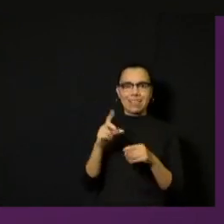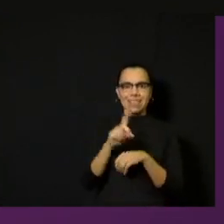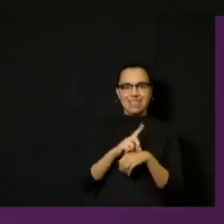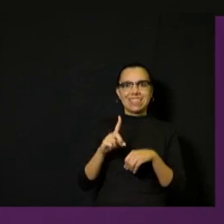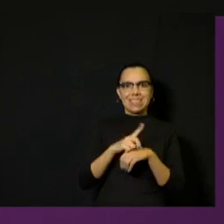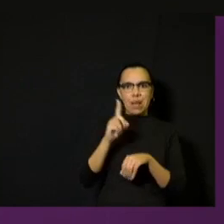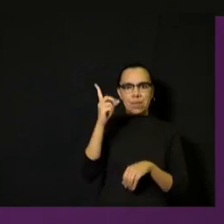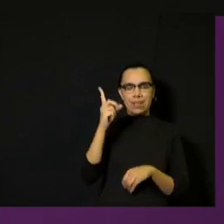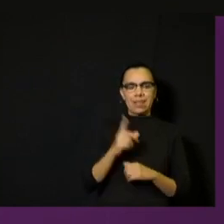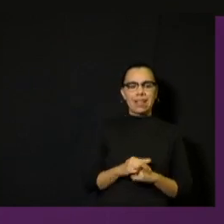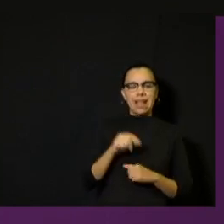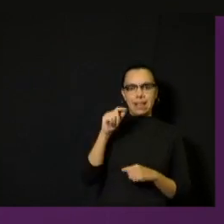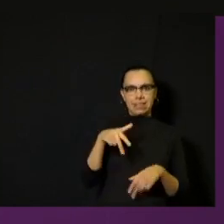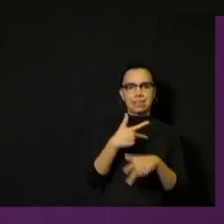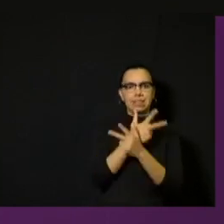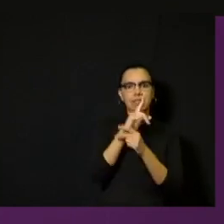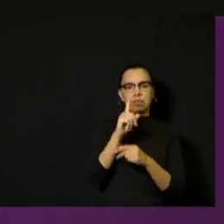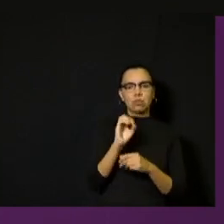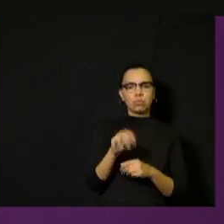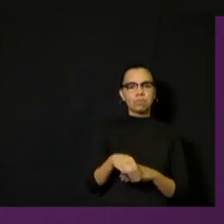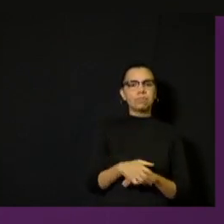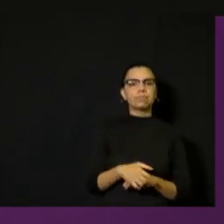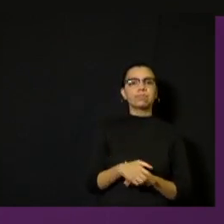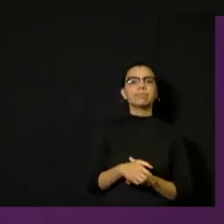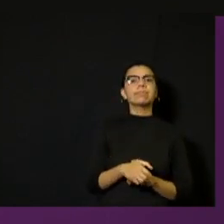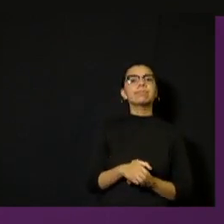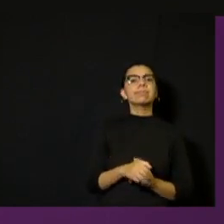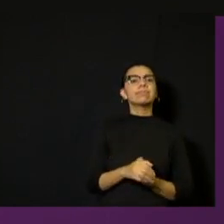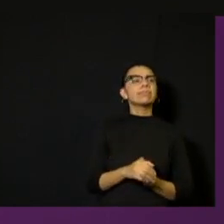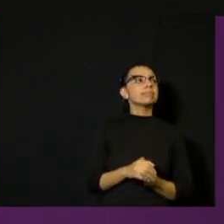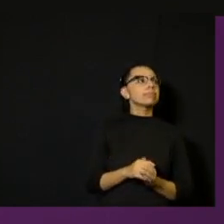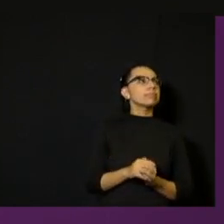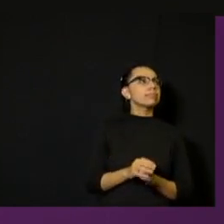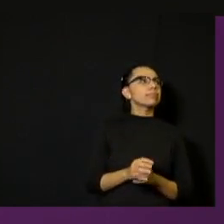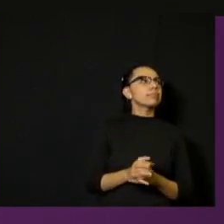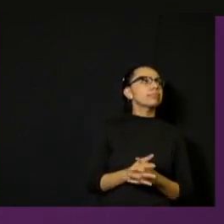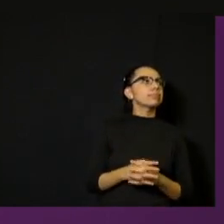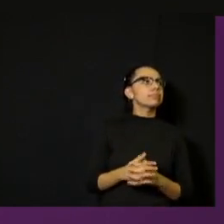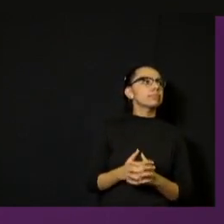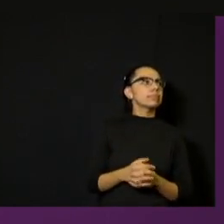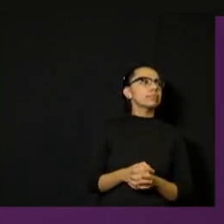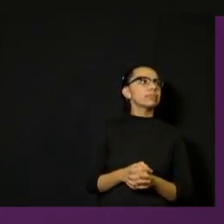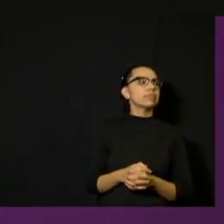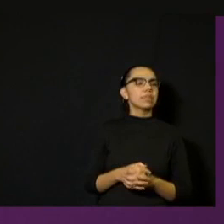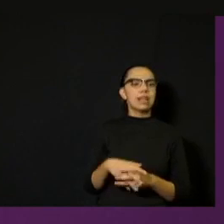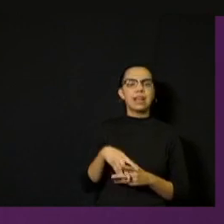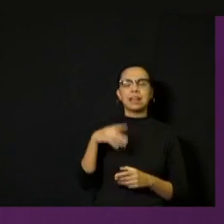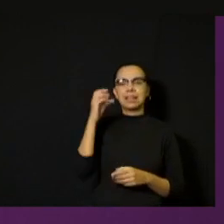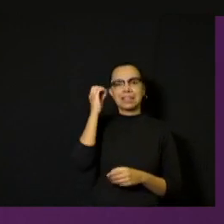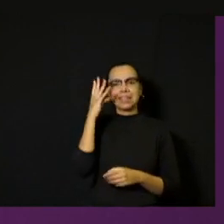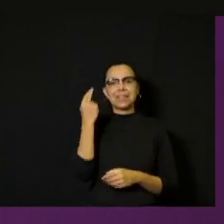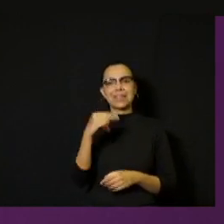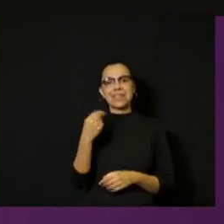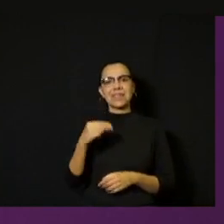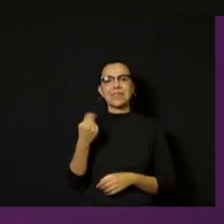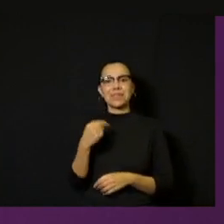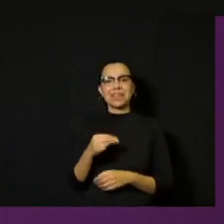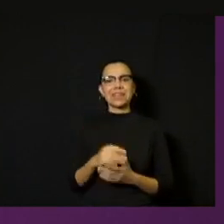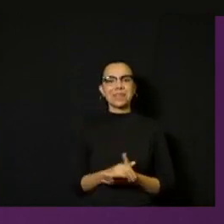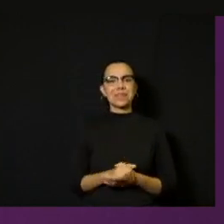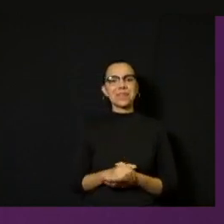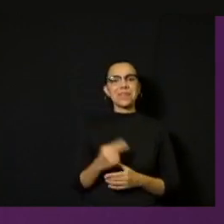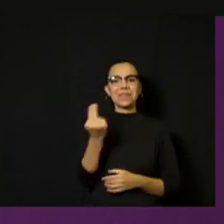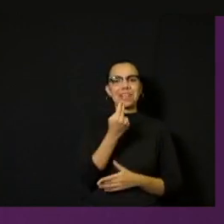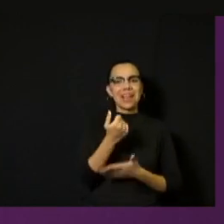double diamonds we have in this platform, in this session. I don't know what this is, WebEx or